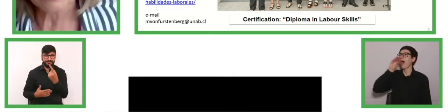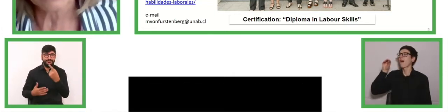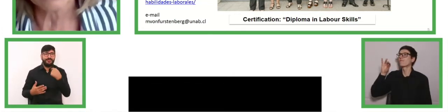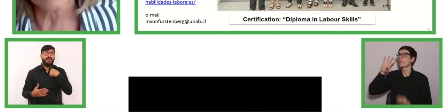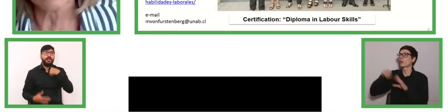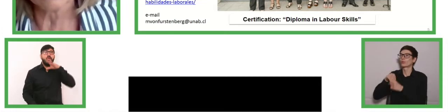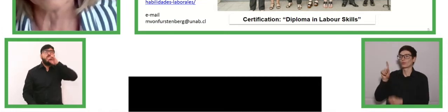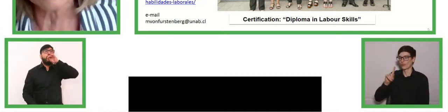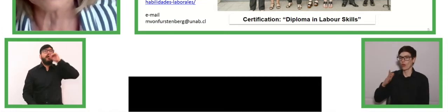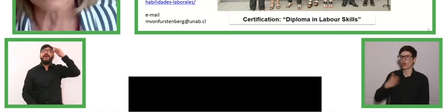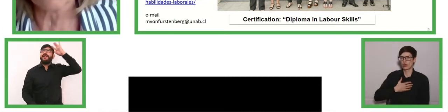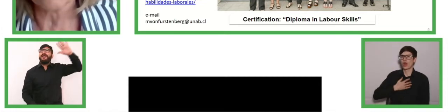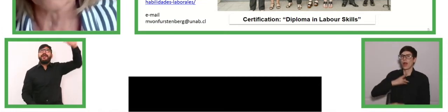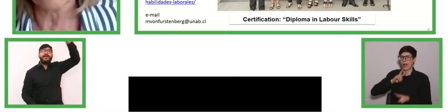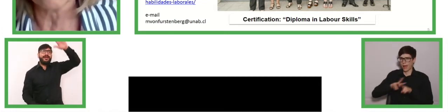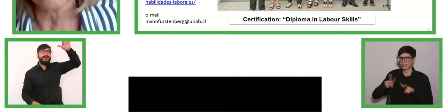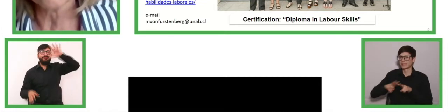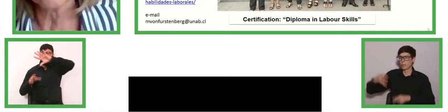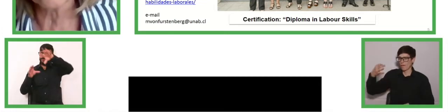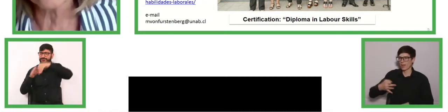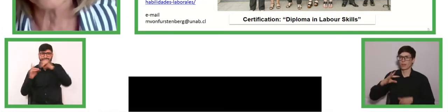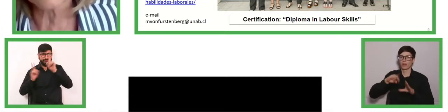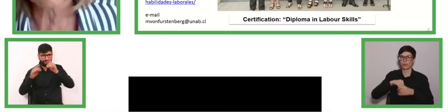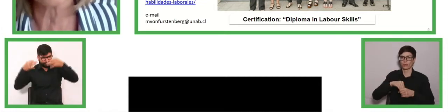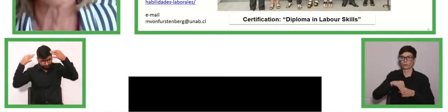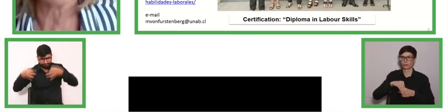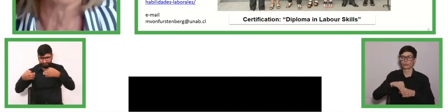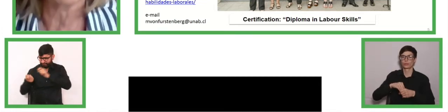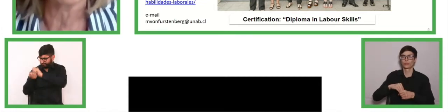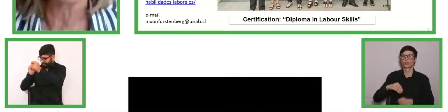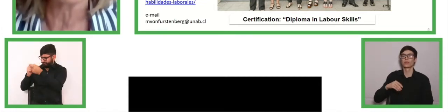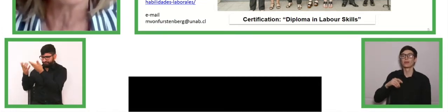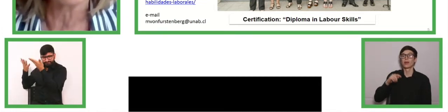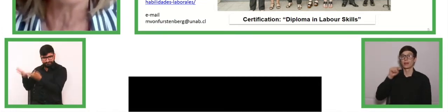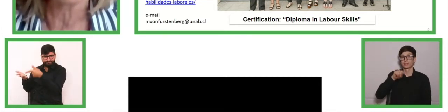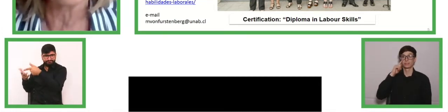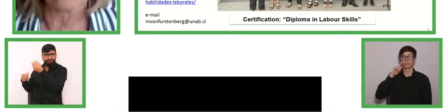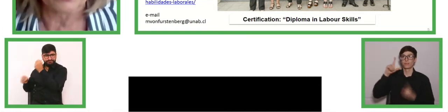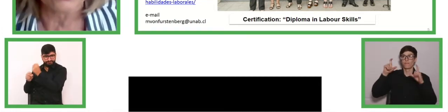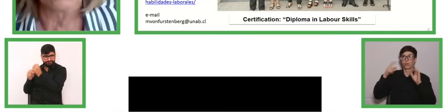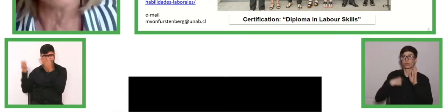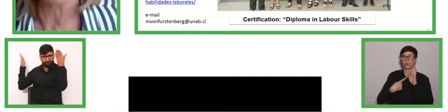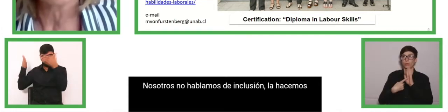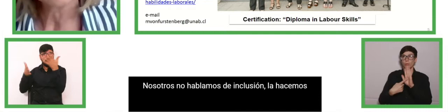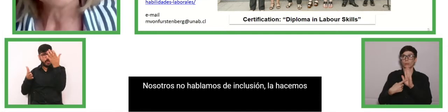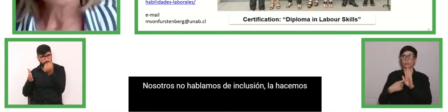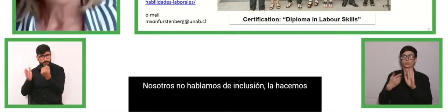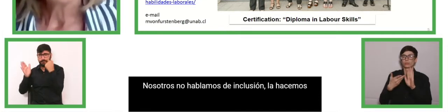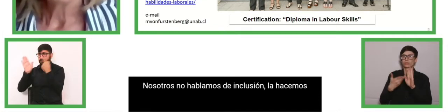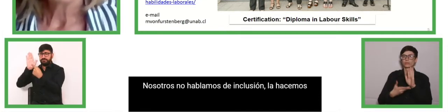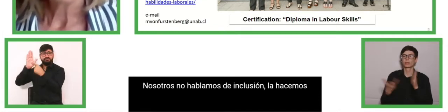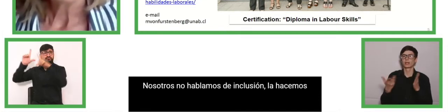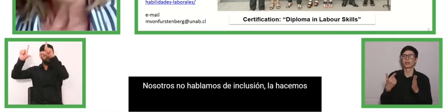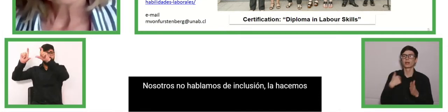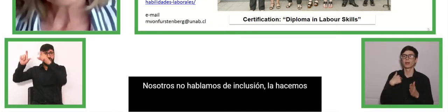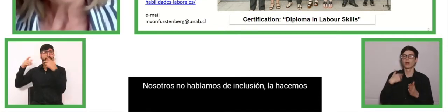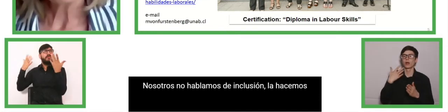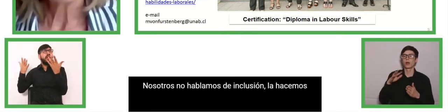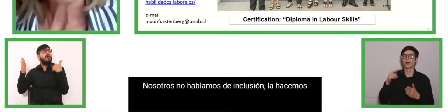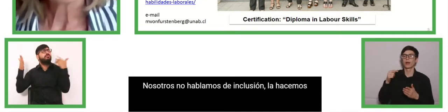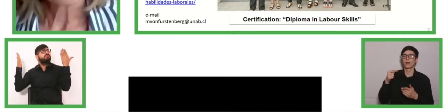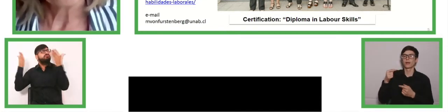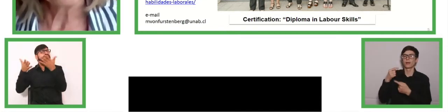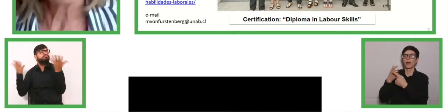photo is our 2018 generation.